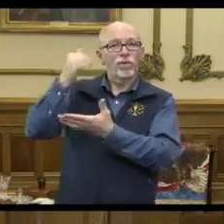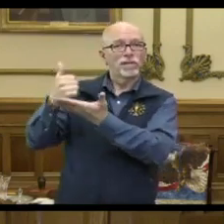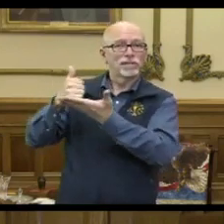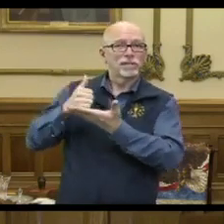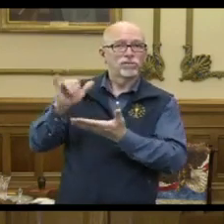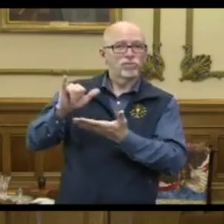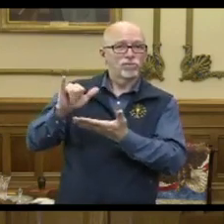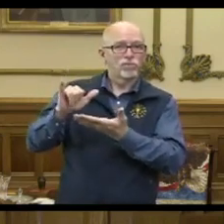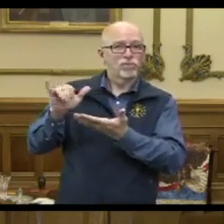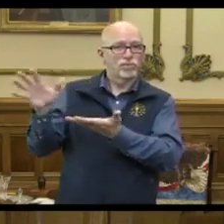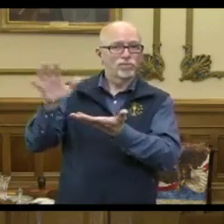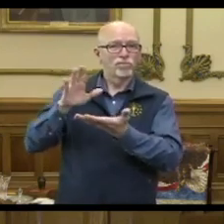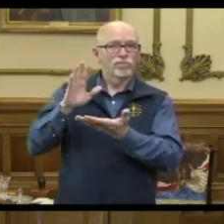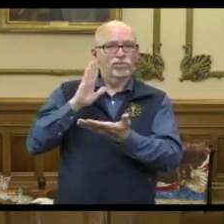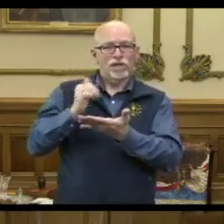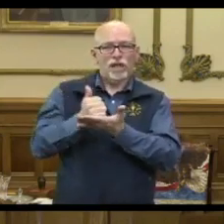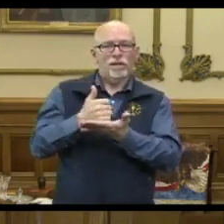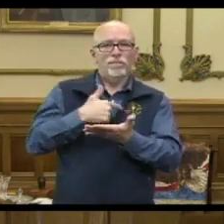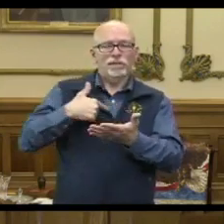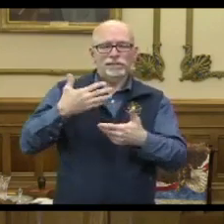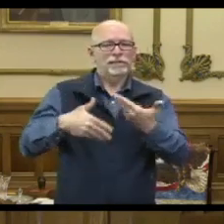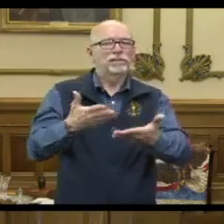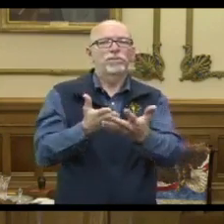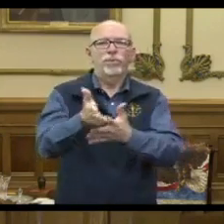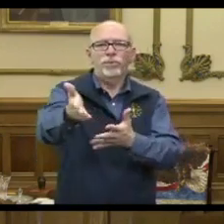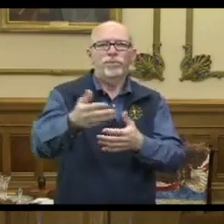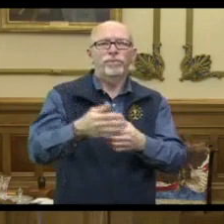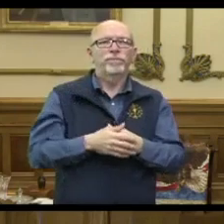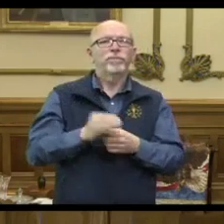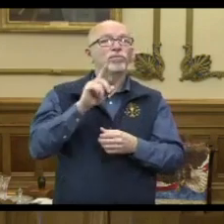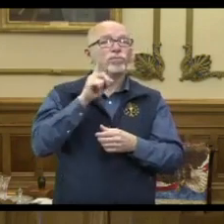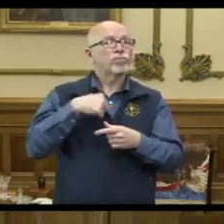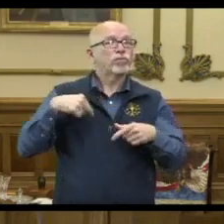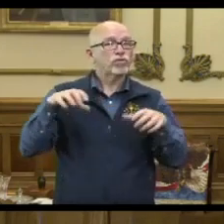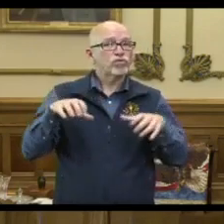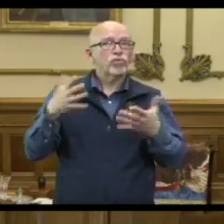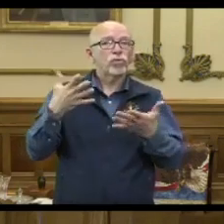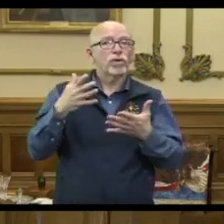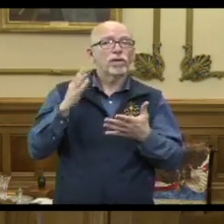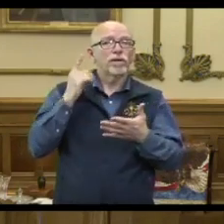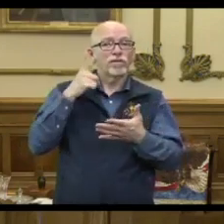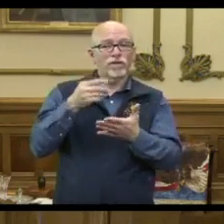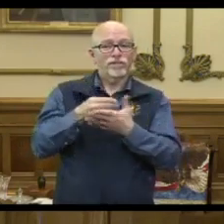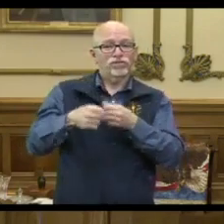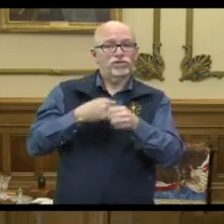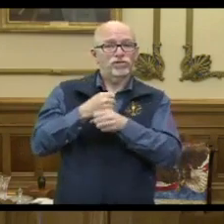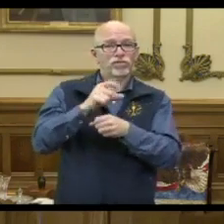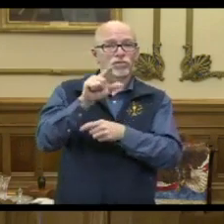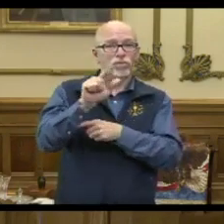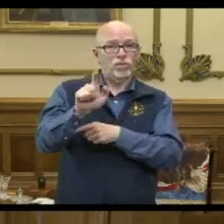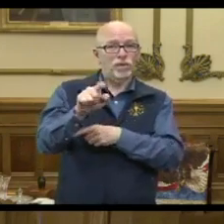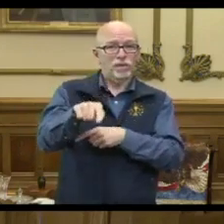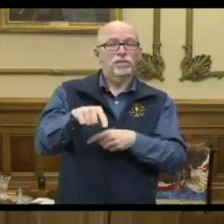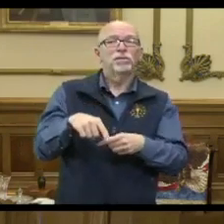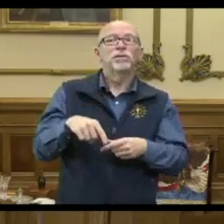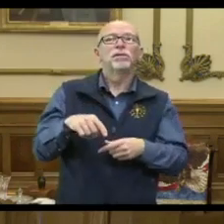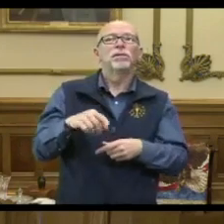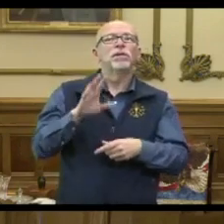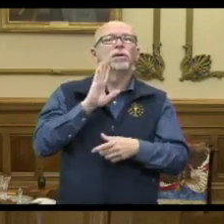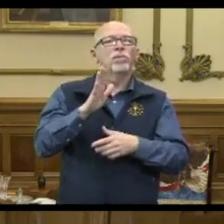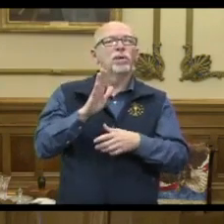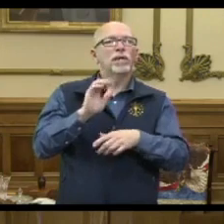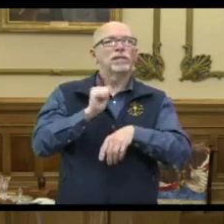assistance to get to the other side of this. And really the things that we're doing in for fiscal year 21 will set the